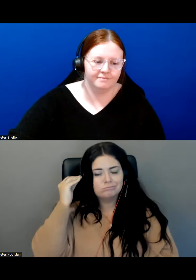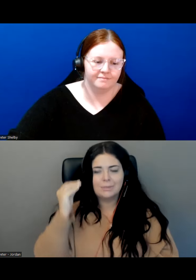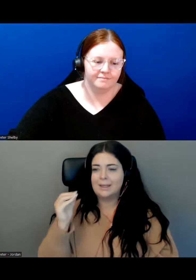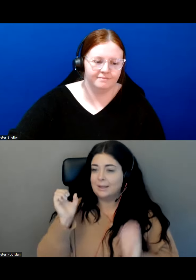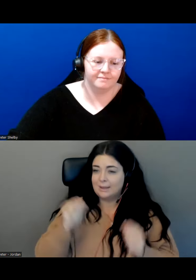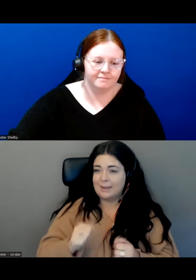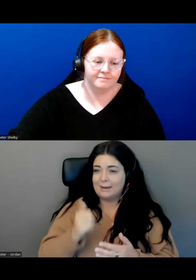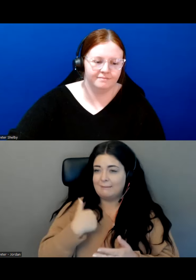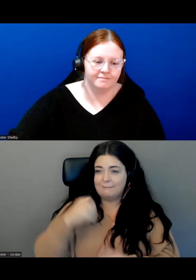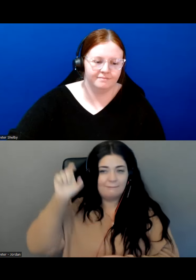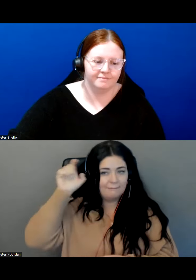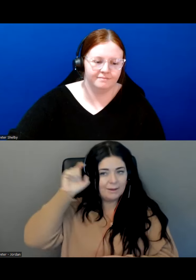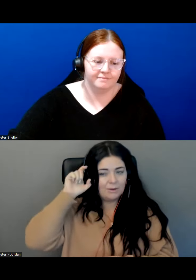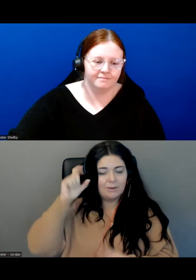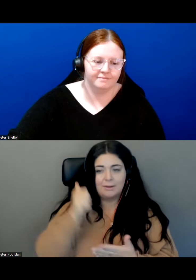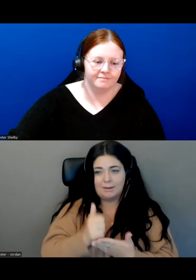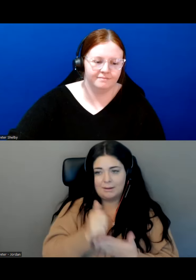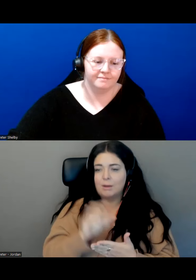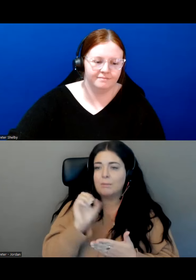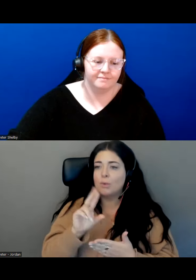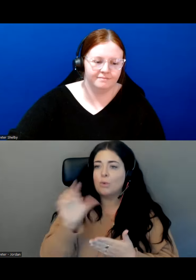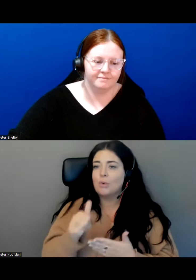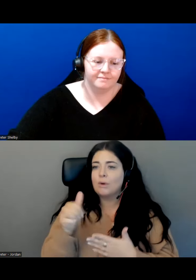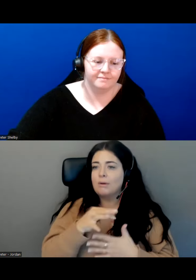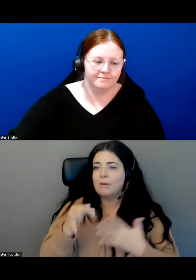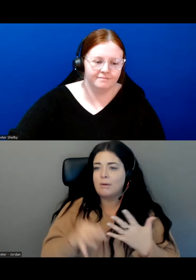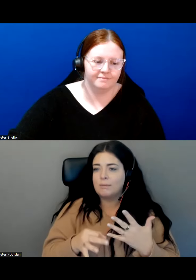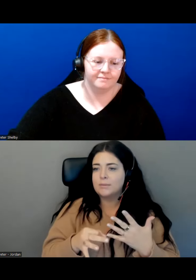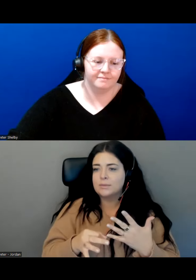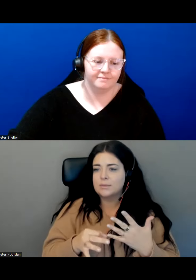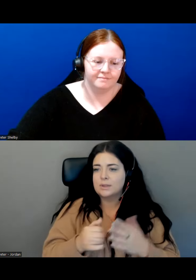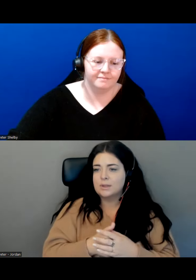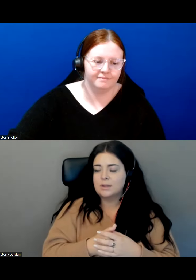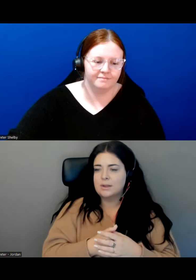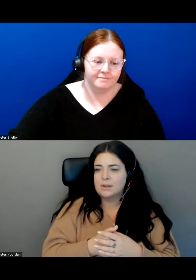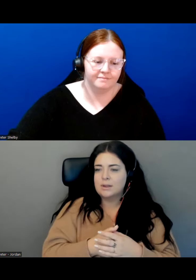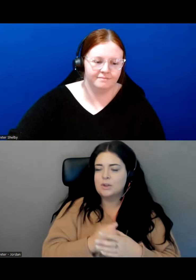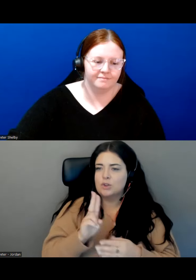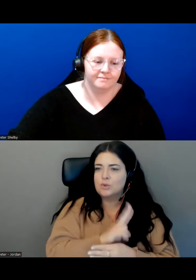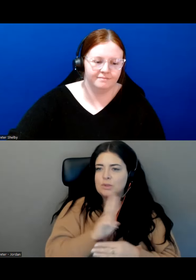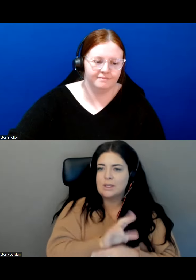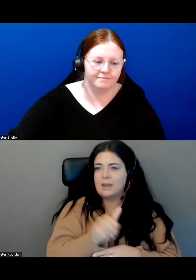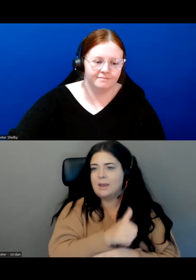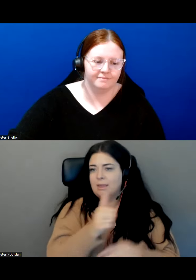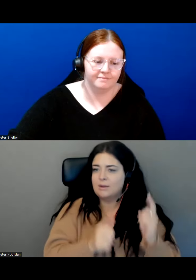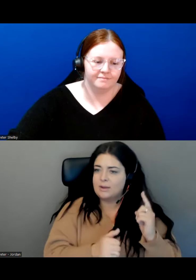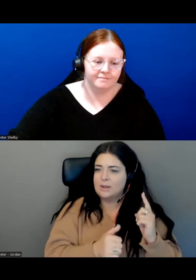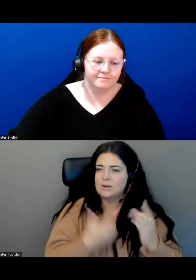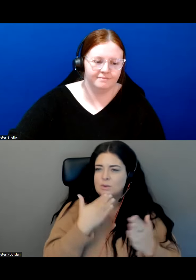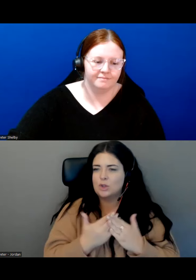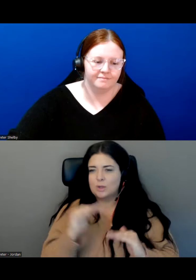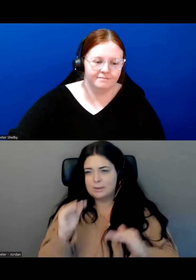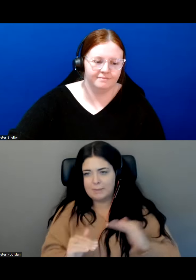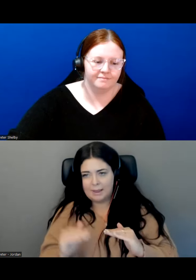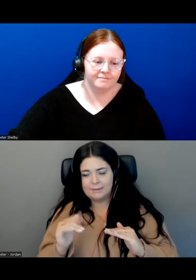aid. There's other options as well that sometimes route the signal to a better hearing ear, and people still have balance and